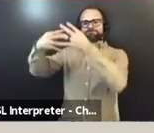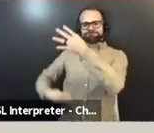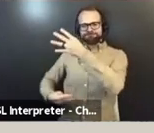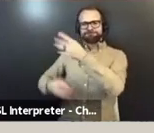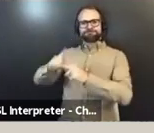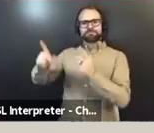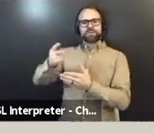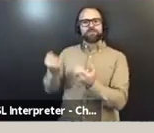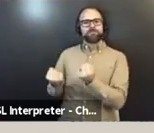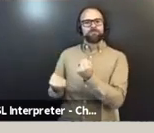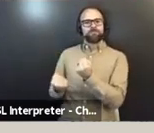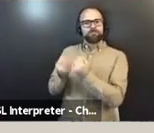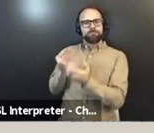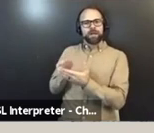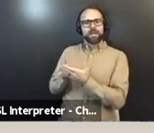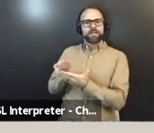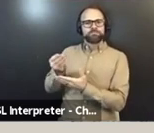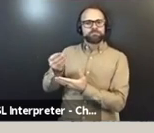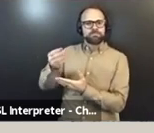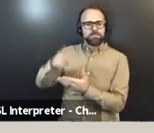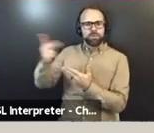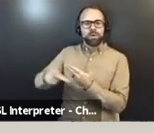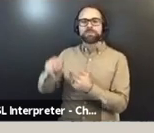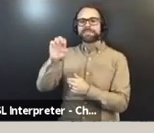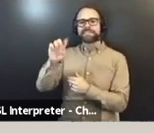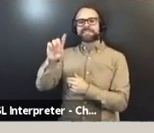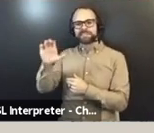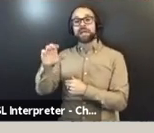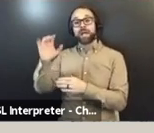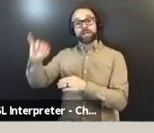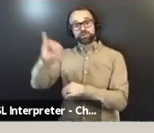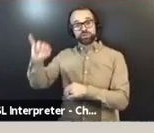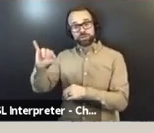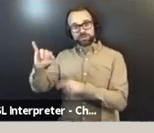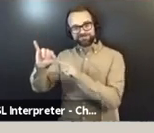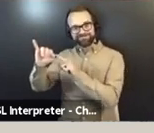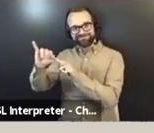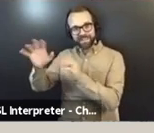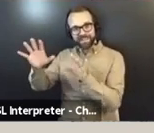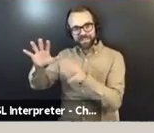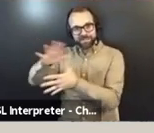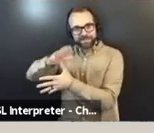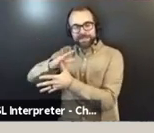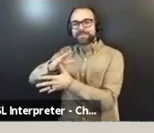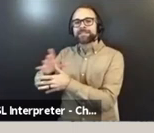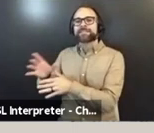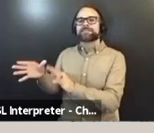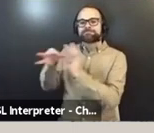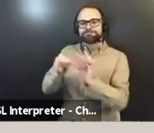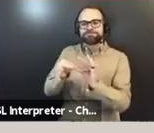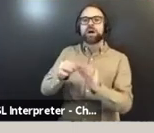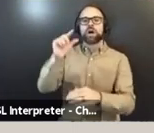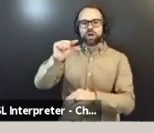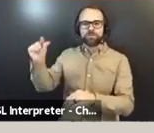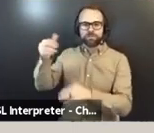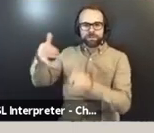as well, and they have initiative, but also get EDC insurance. The reason I'm going to mention EDC insurance, it's going to tie into government grants as well. There